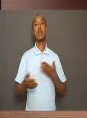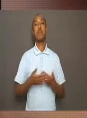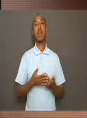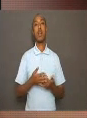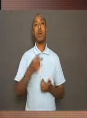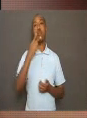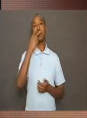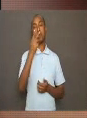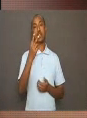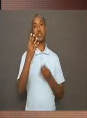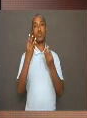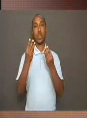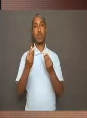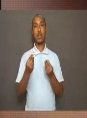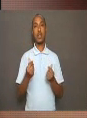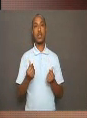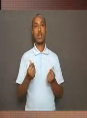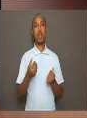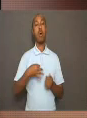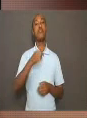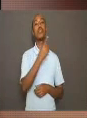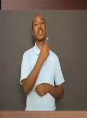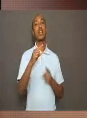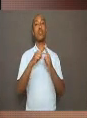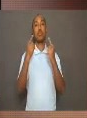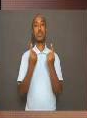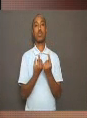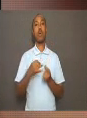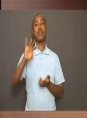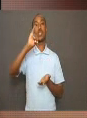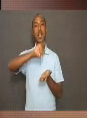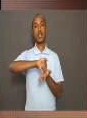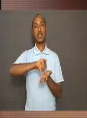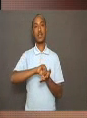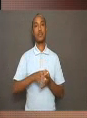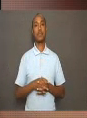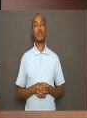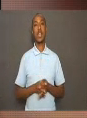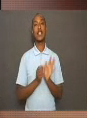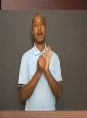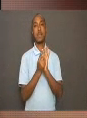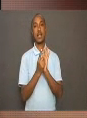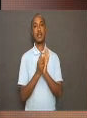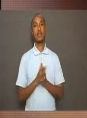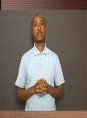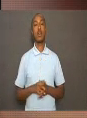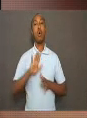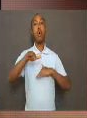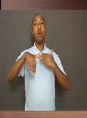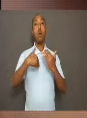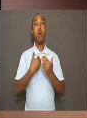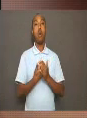about the solubility of certain groups of salts. For example,